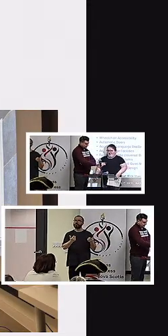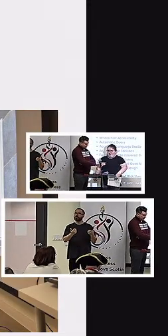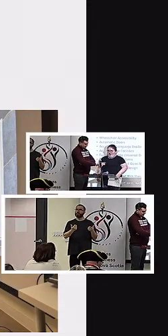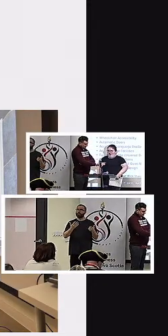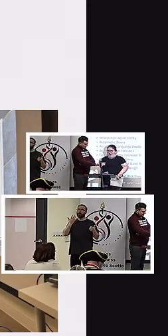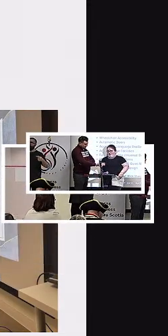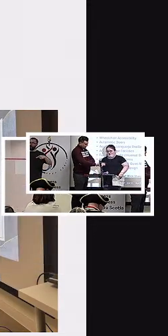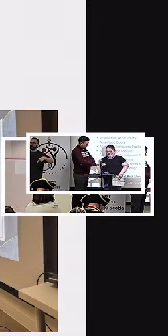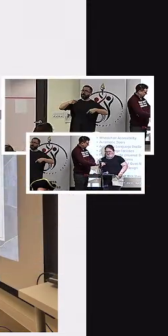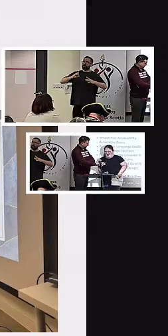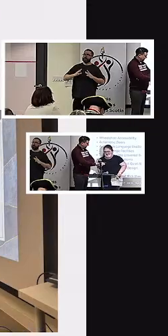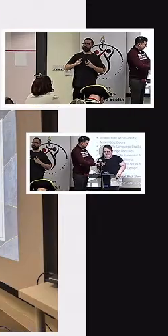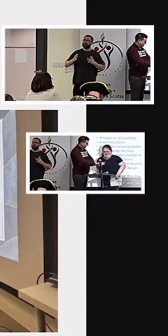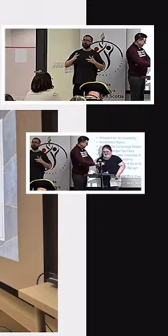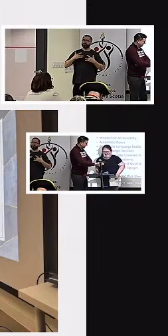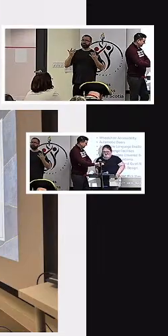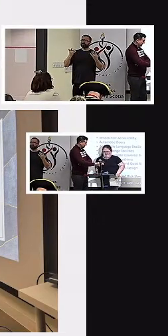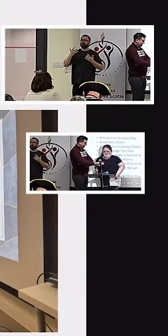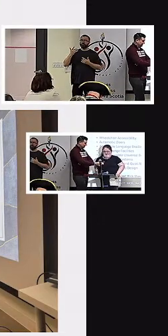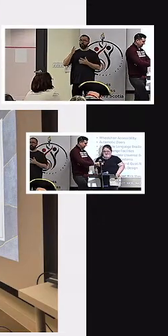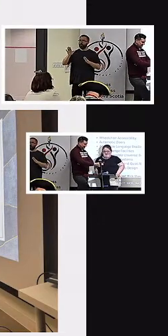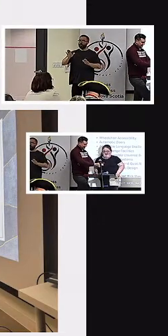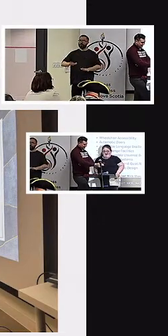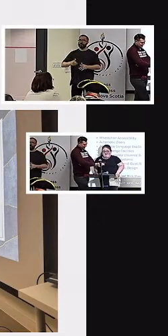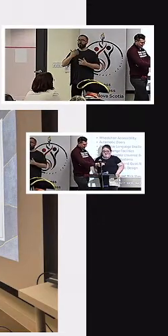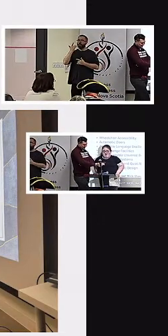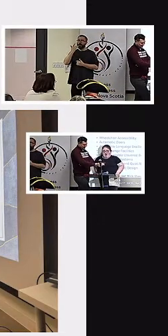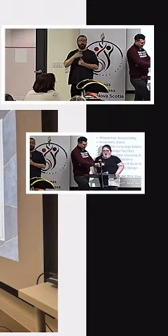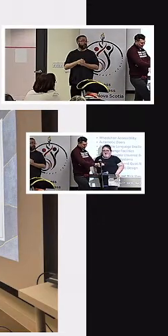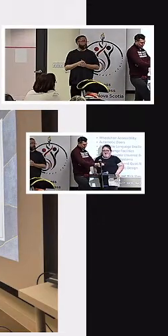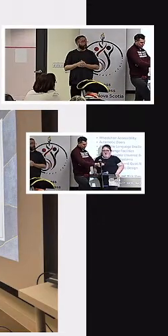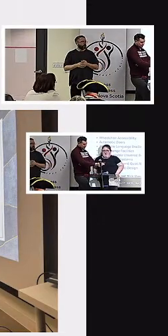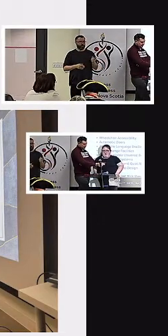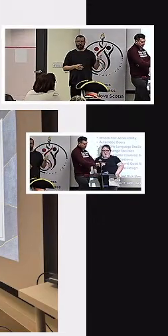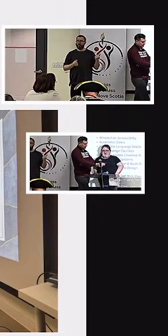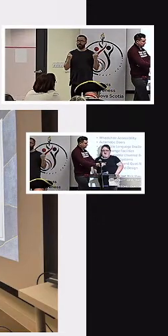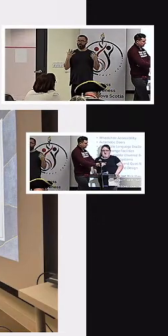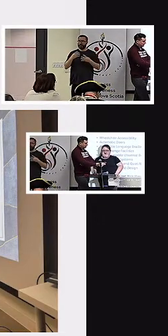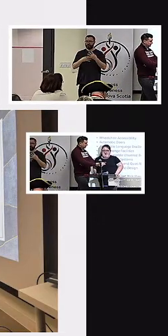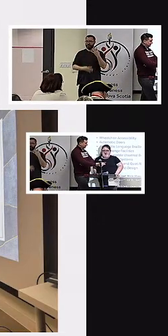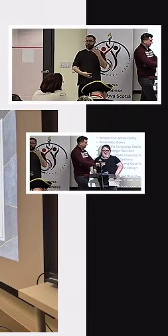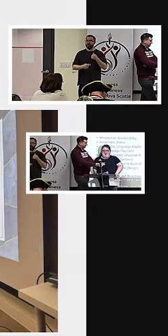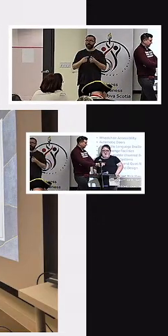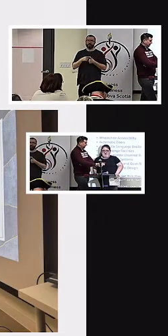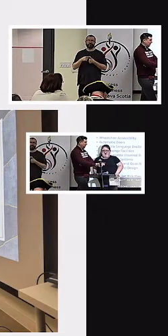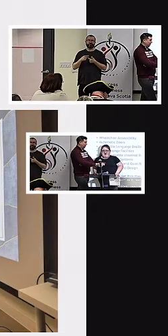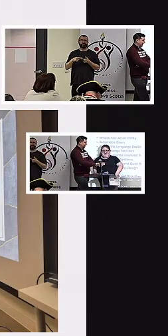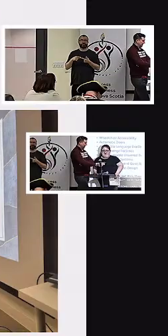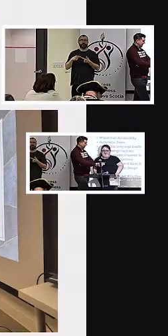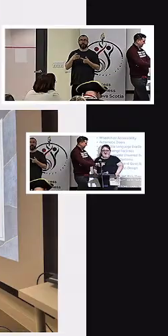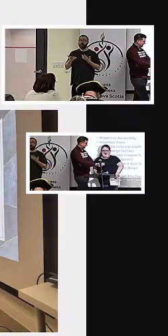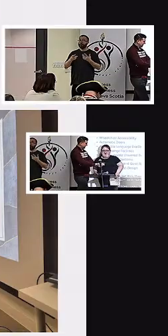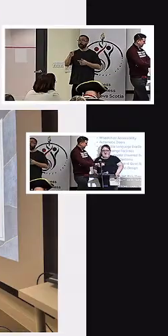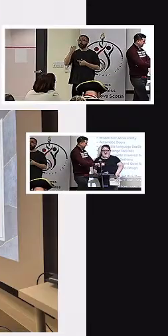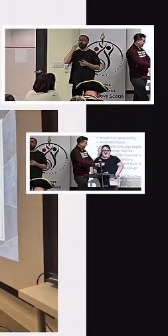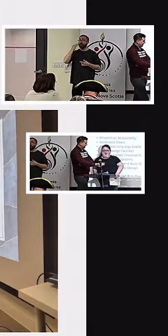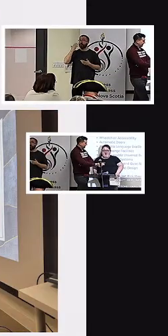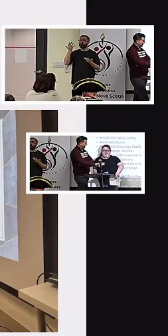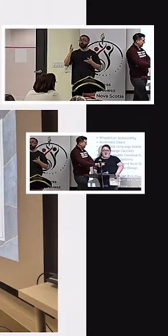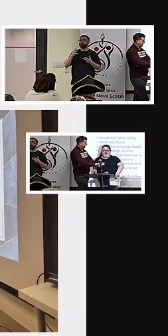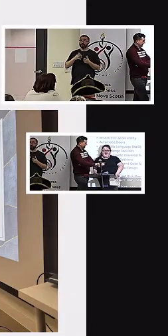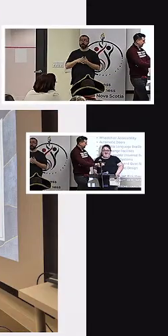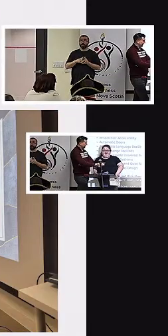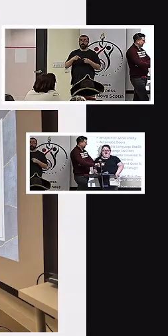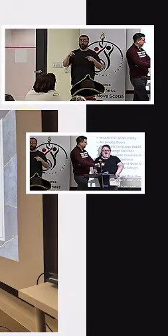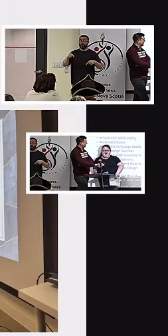great? There's lots of great things about this space. One or two of them, as you probably heard at the very beginning, was that we